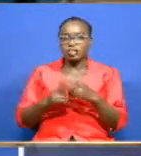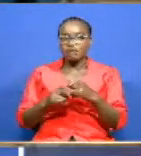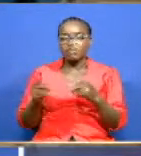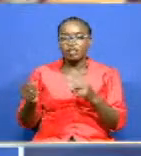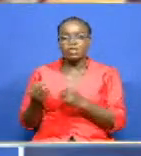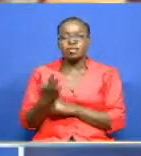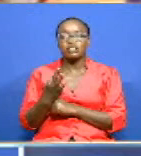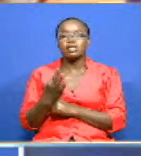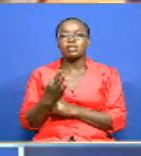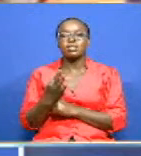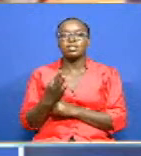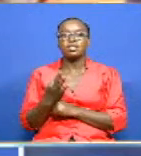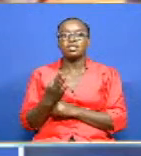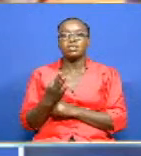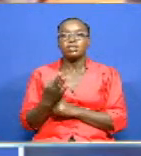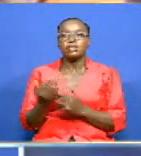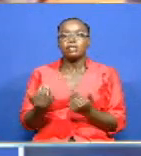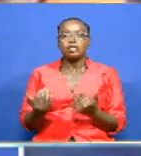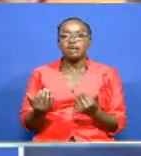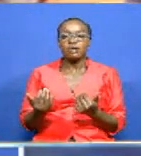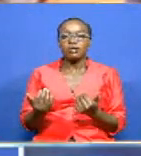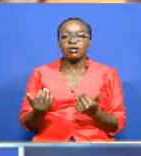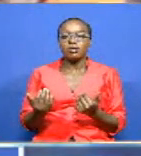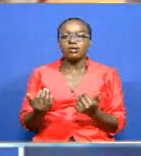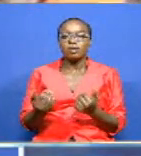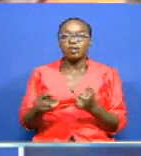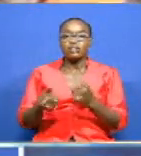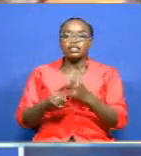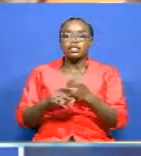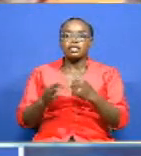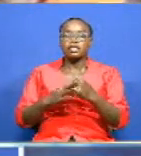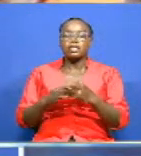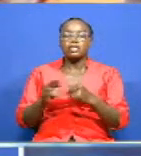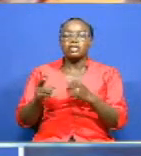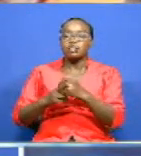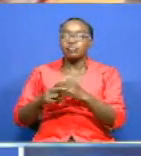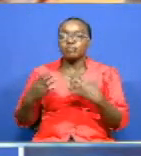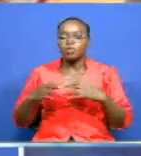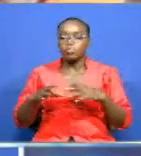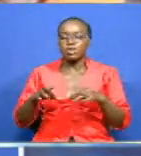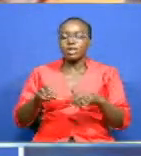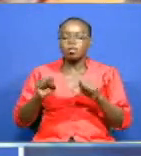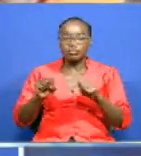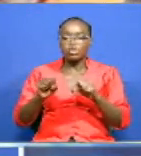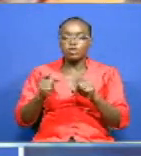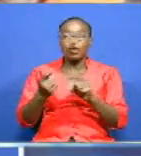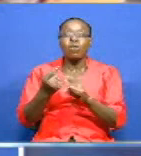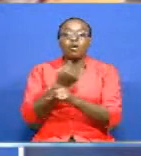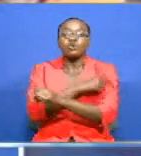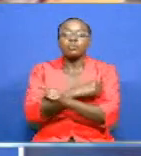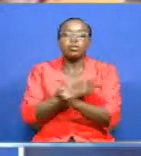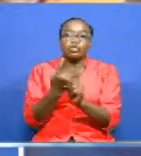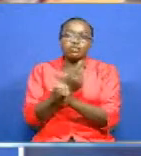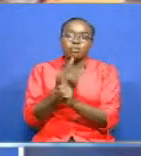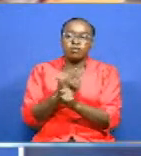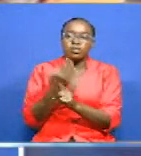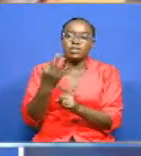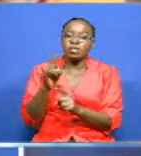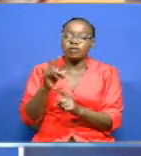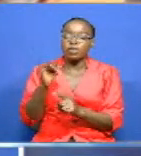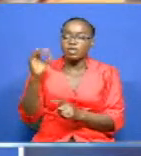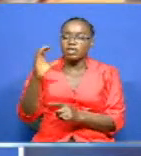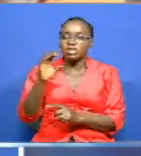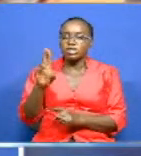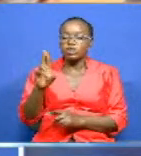1,713. Currently, 687 patients are admitted in hospital, out of whom 31 are in the intensive care